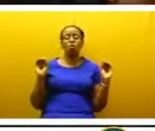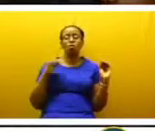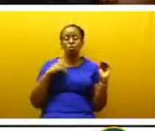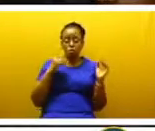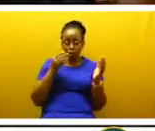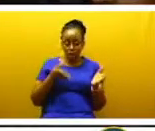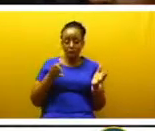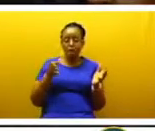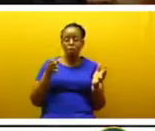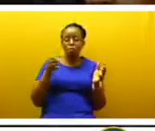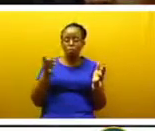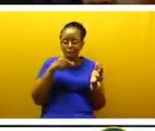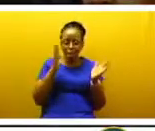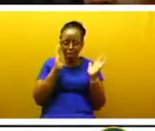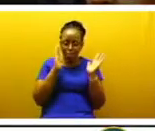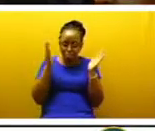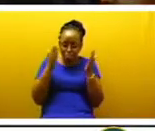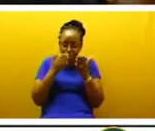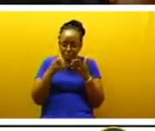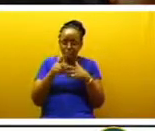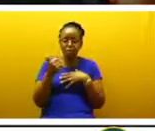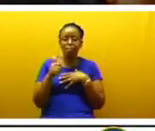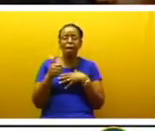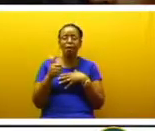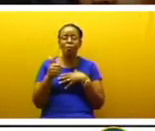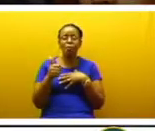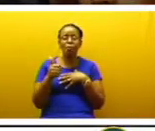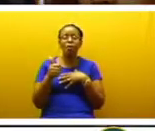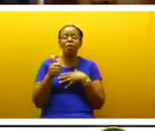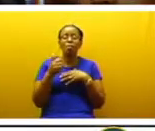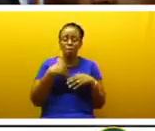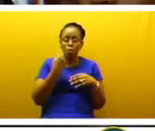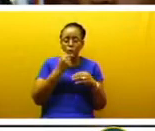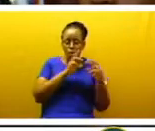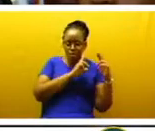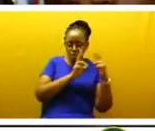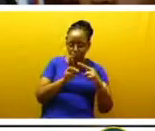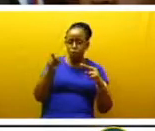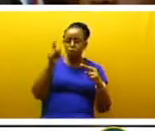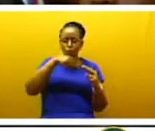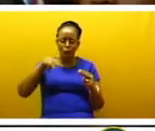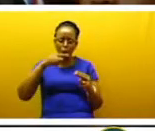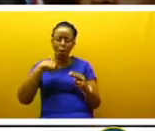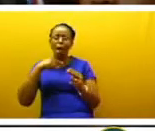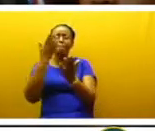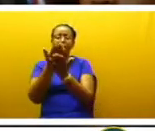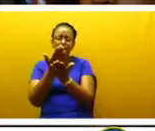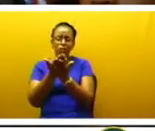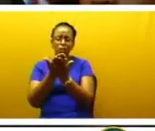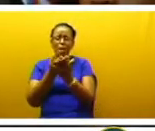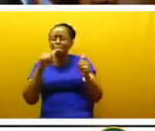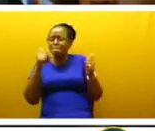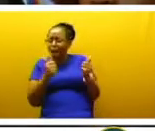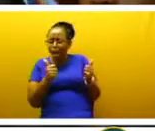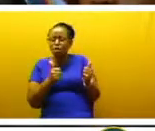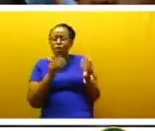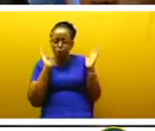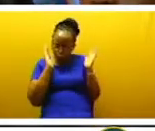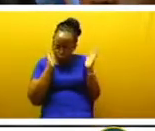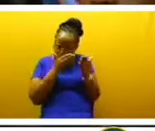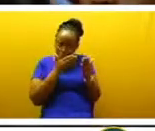been lacking from the respondents. An important aspect of